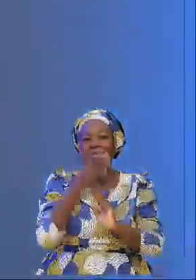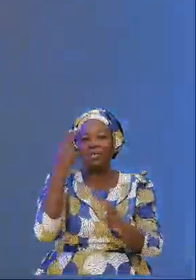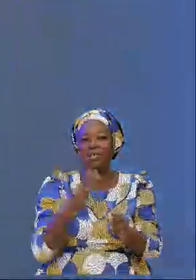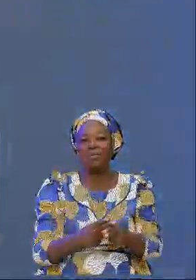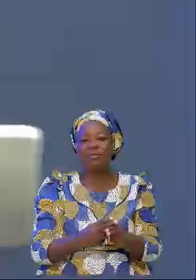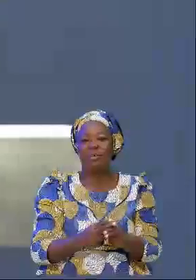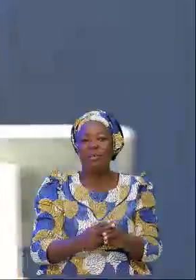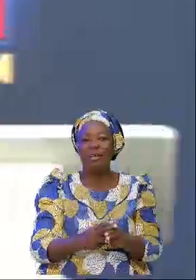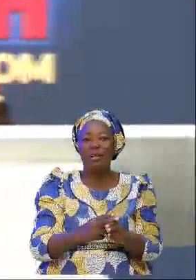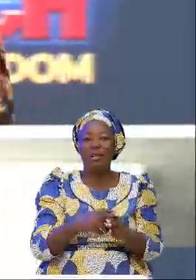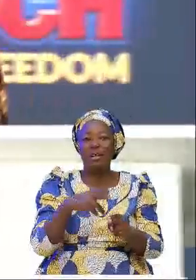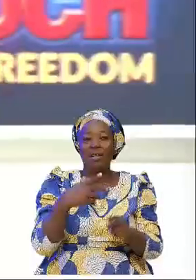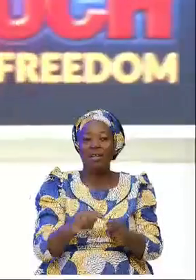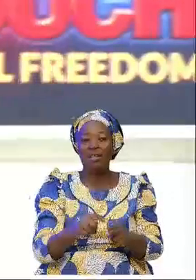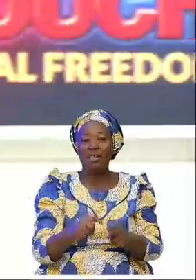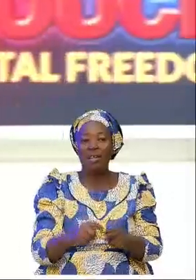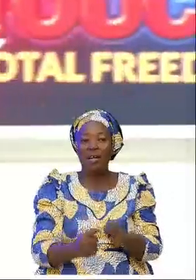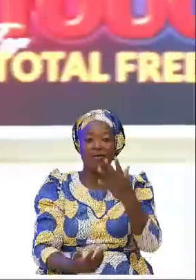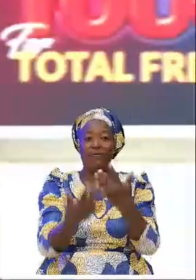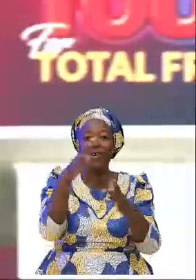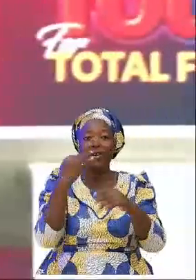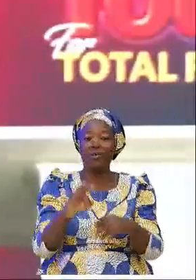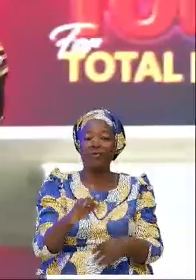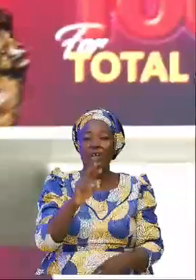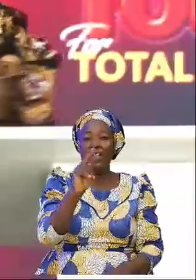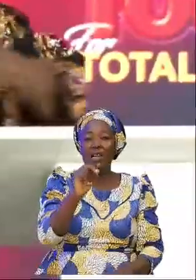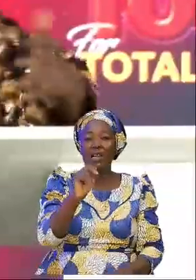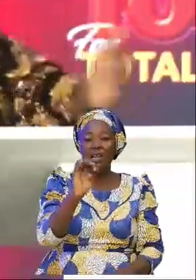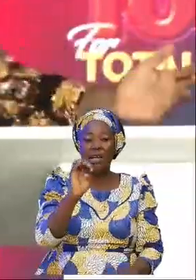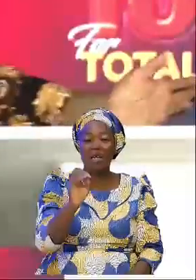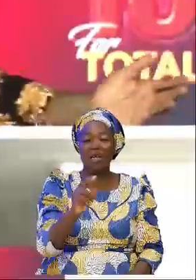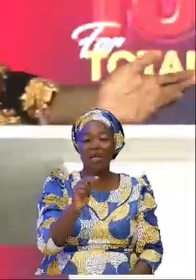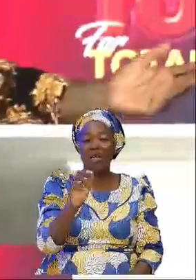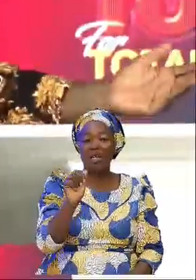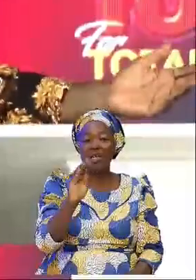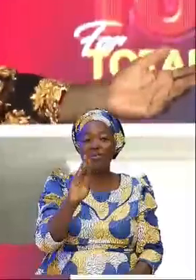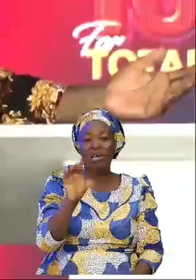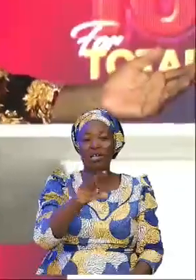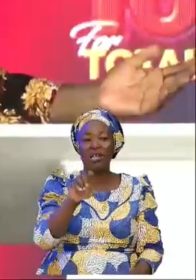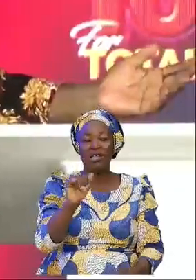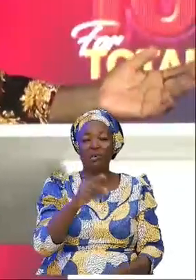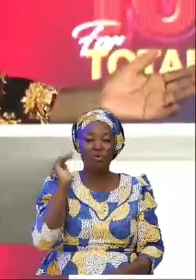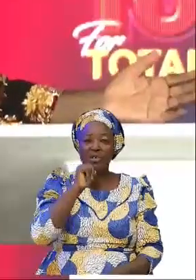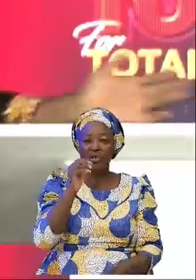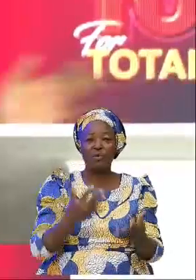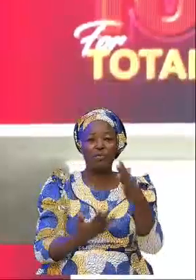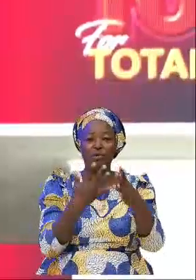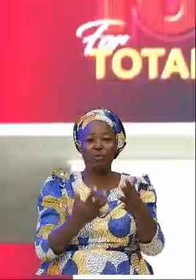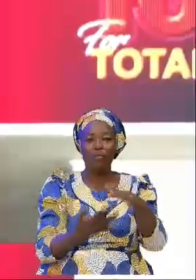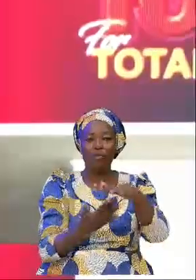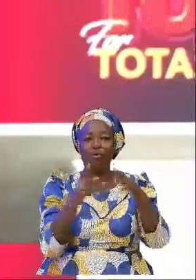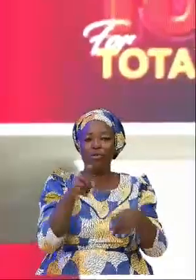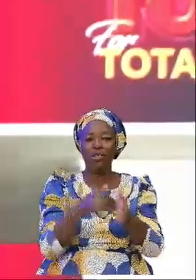The river will not drown you. The furnace of Nebuchadnezzar will